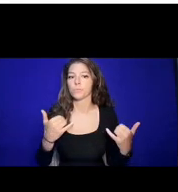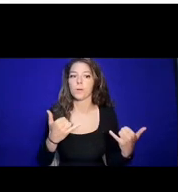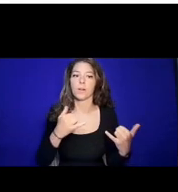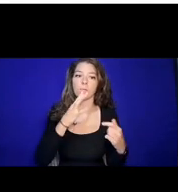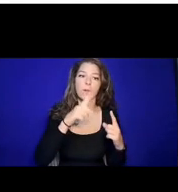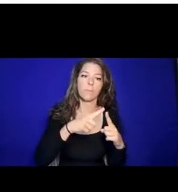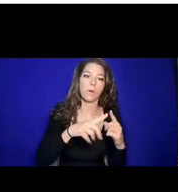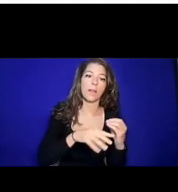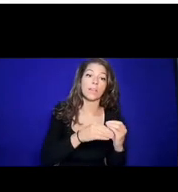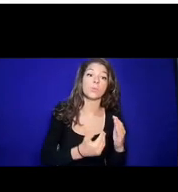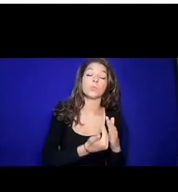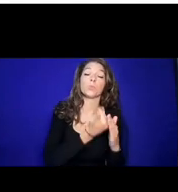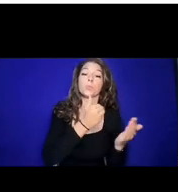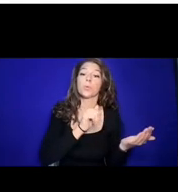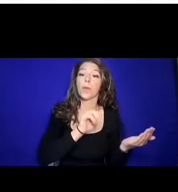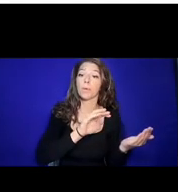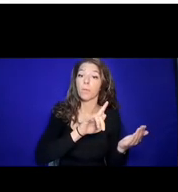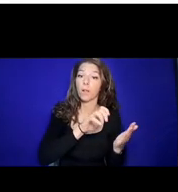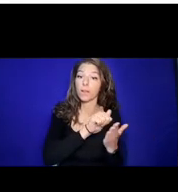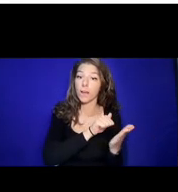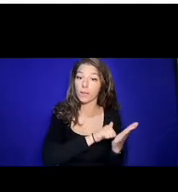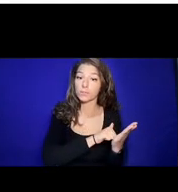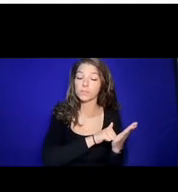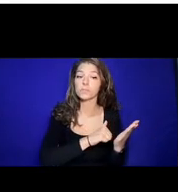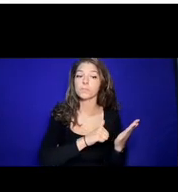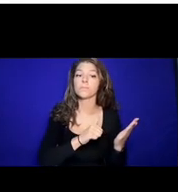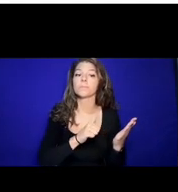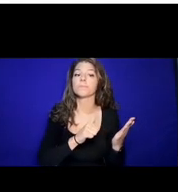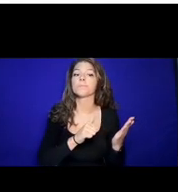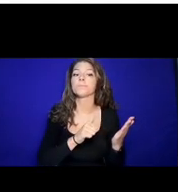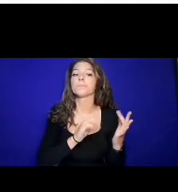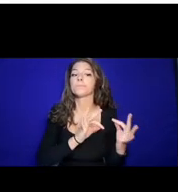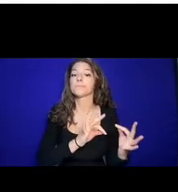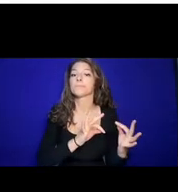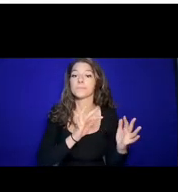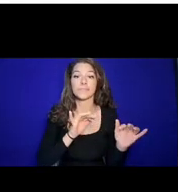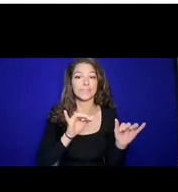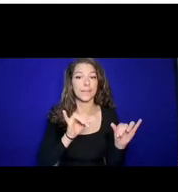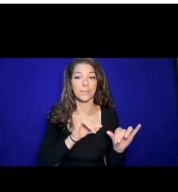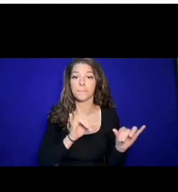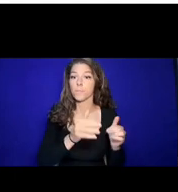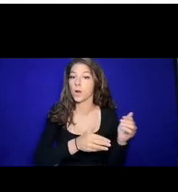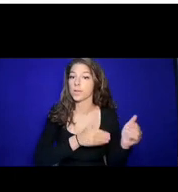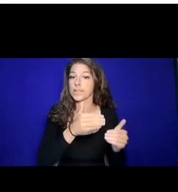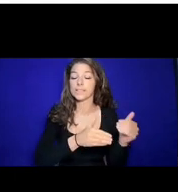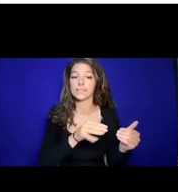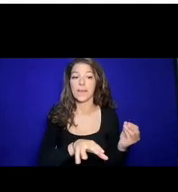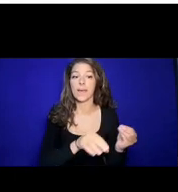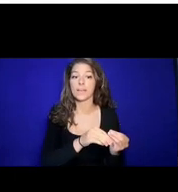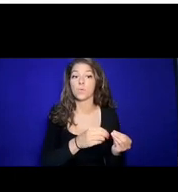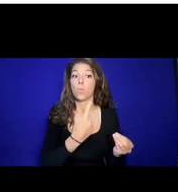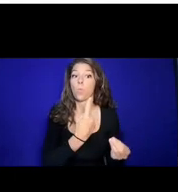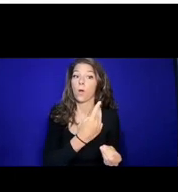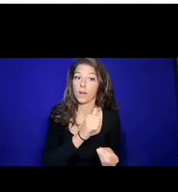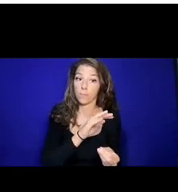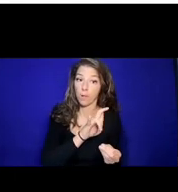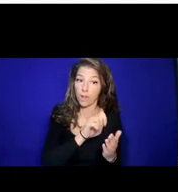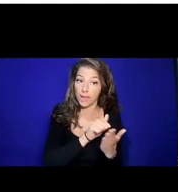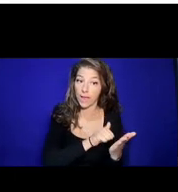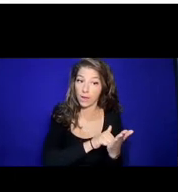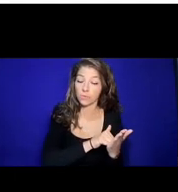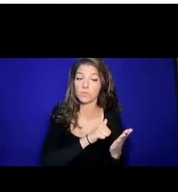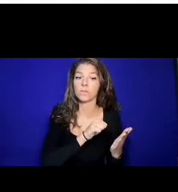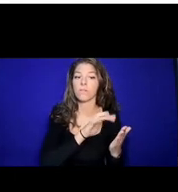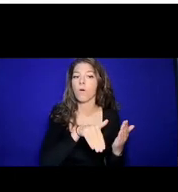about adding new ABLE accounts. So the great thing here is it is the same process as adding one ABLE account, yet